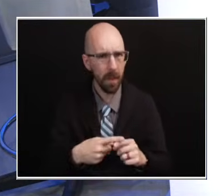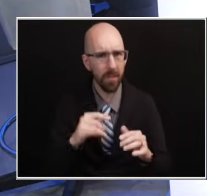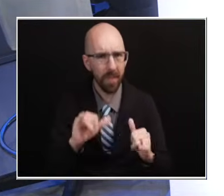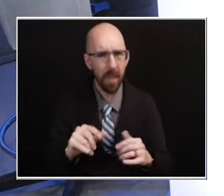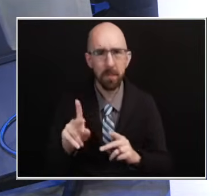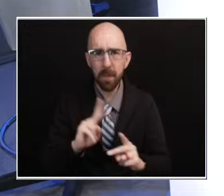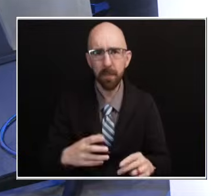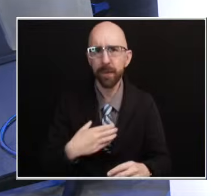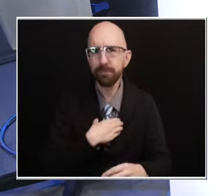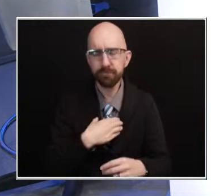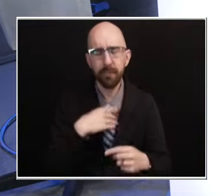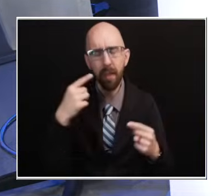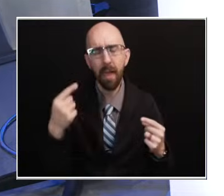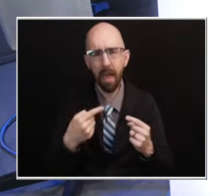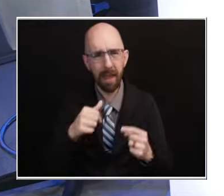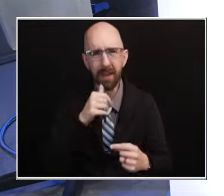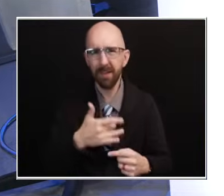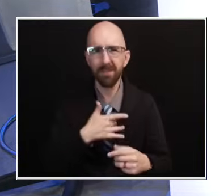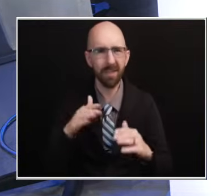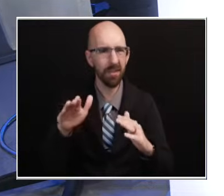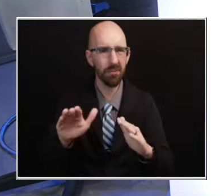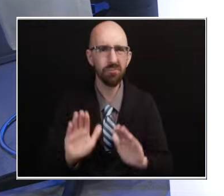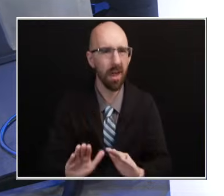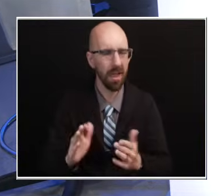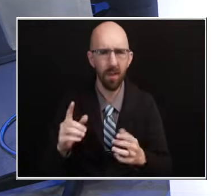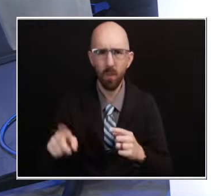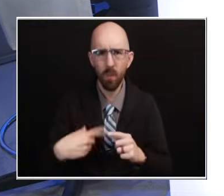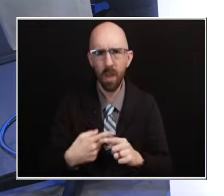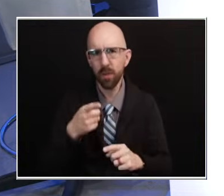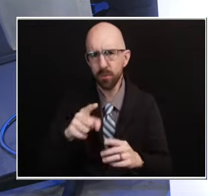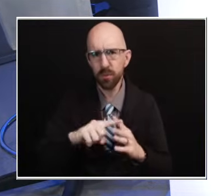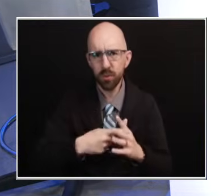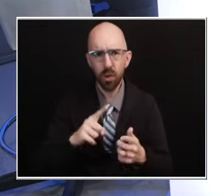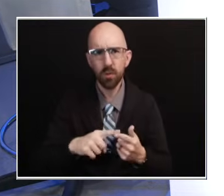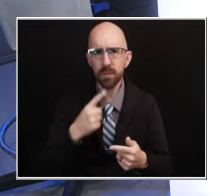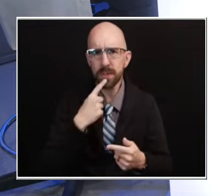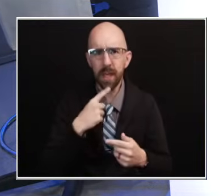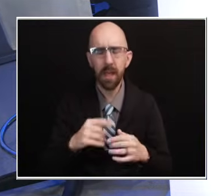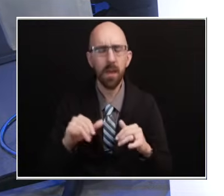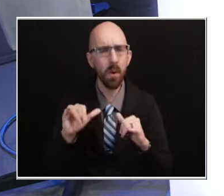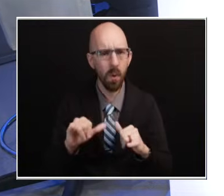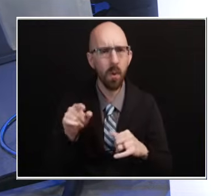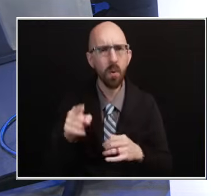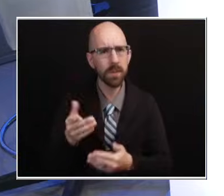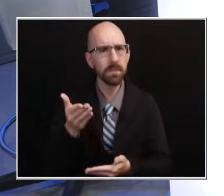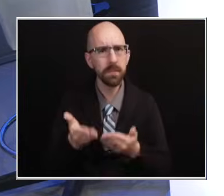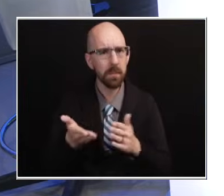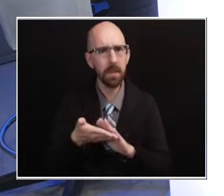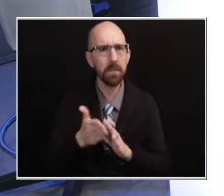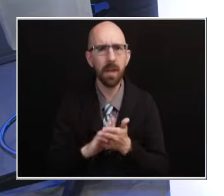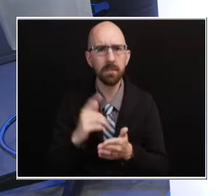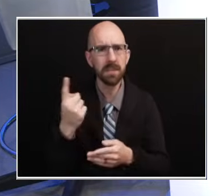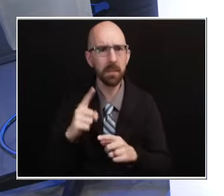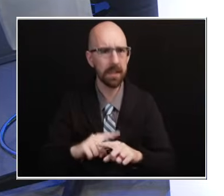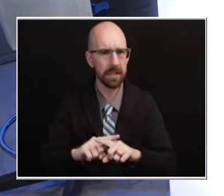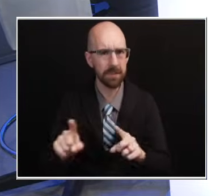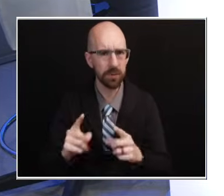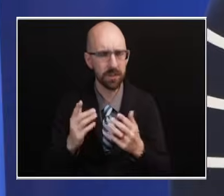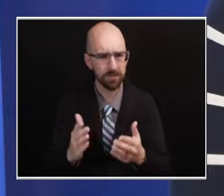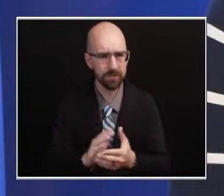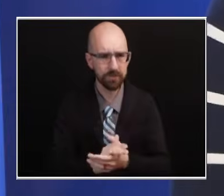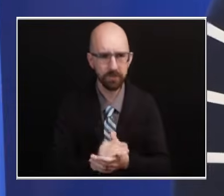headaches and I'm not feeling great. I mean, when were you starting to go, this is maybe getting into a different territory? I think the